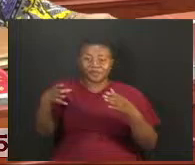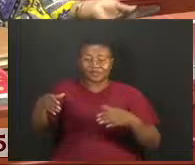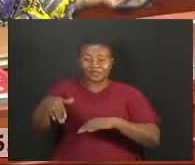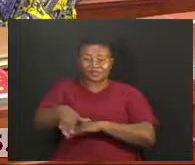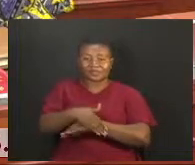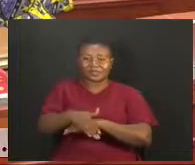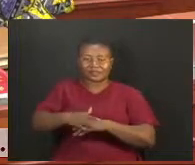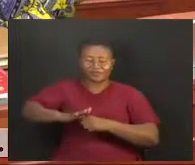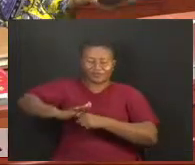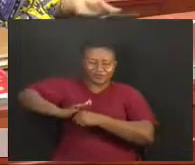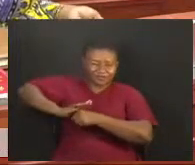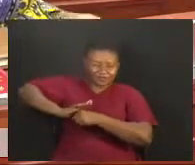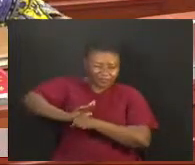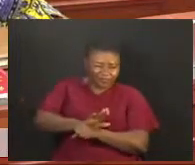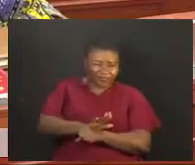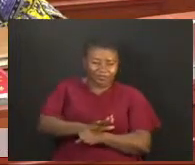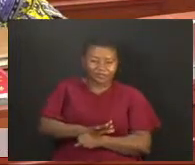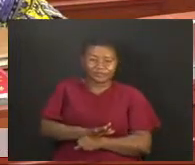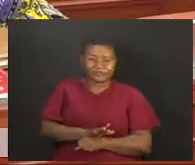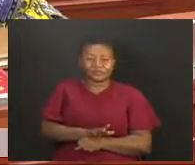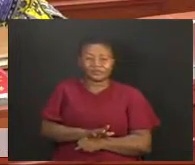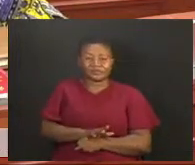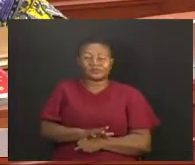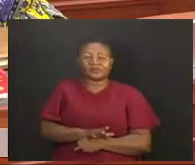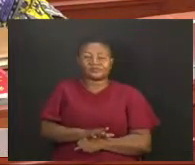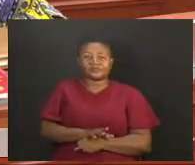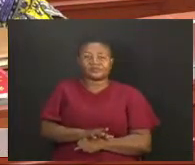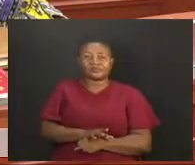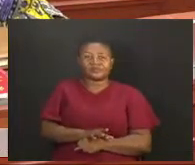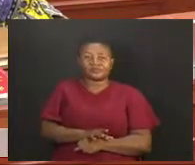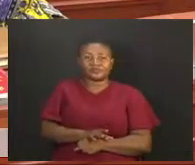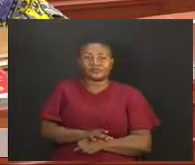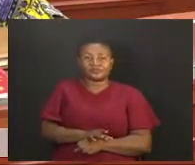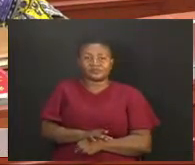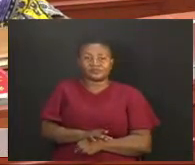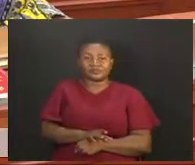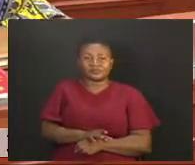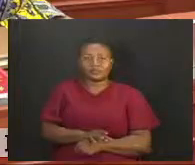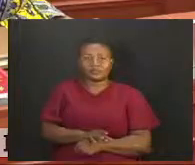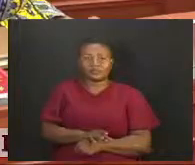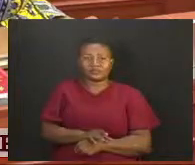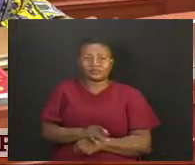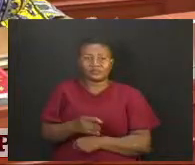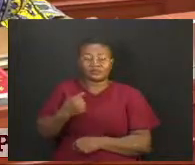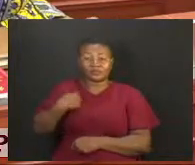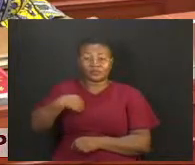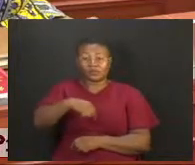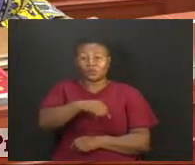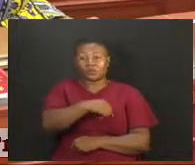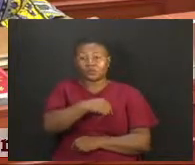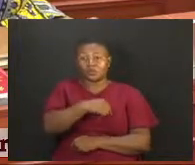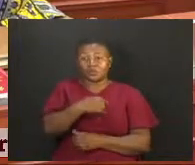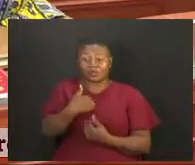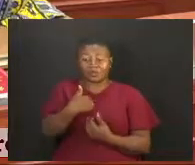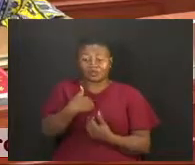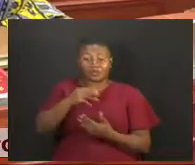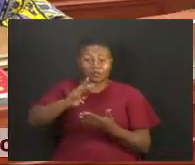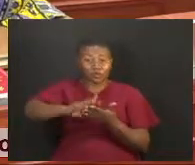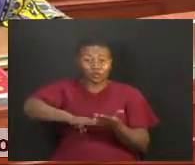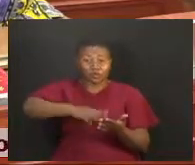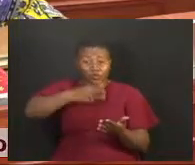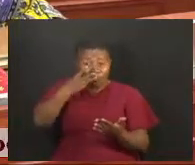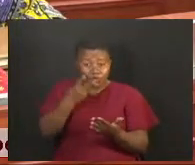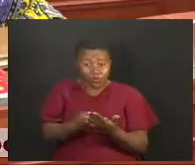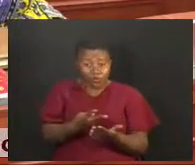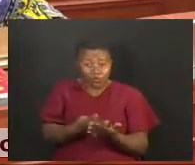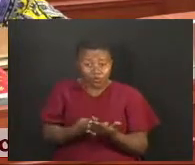Mr. Speaker, that notwithstanding, Mr. Speaker, we have witnessed what we